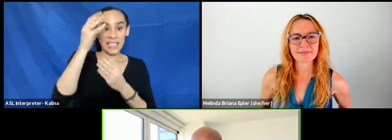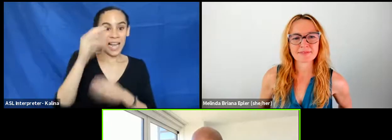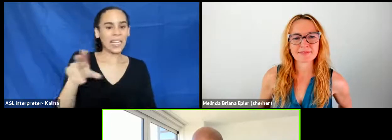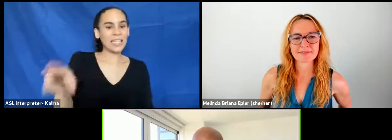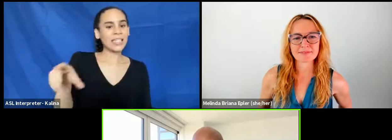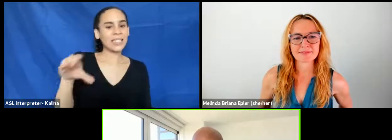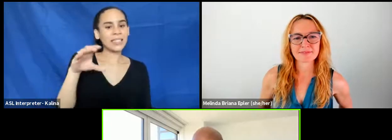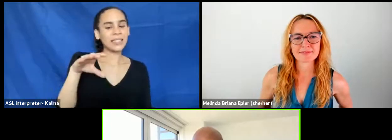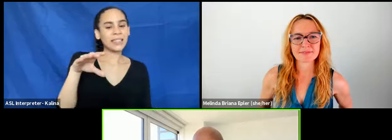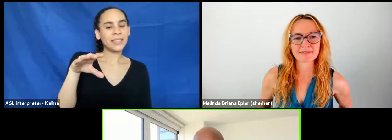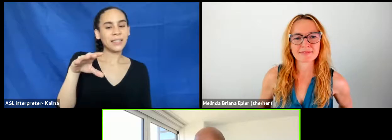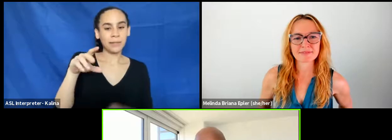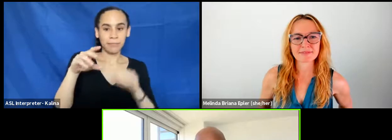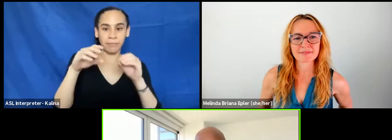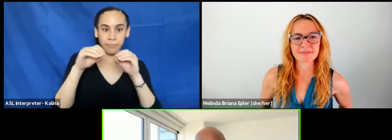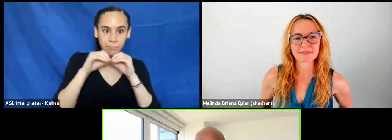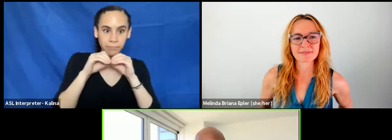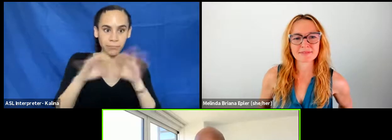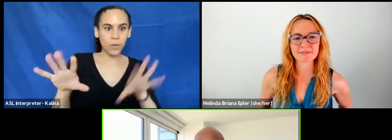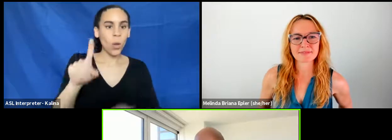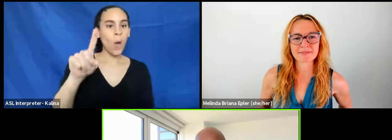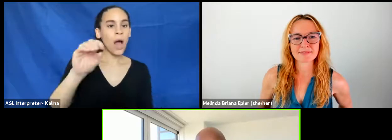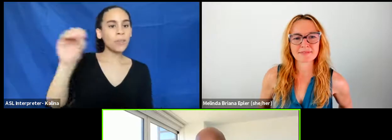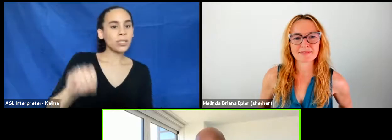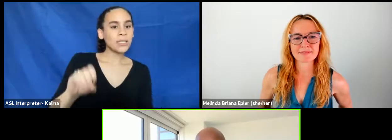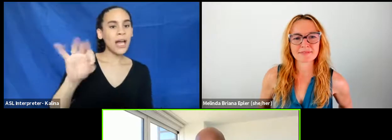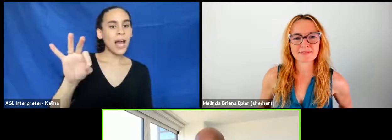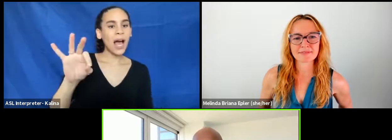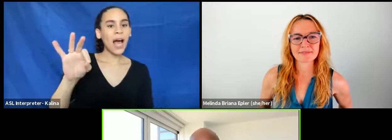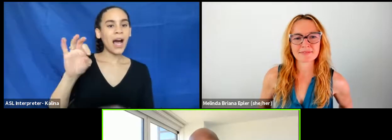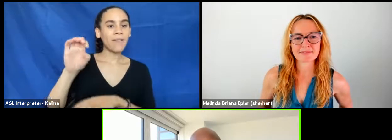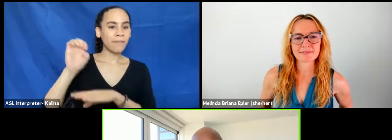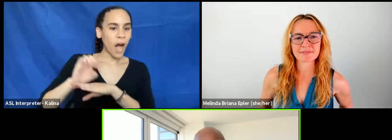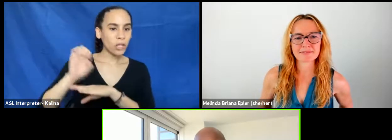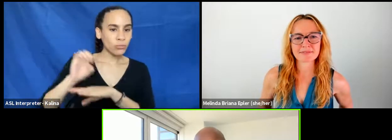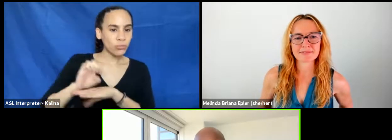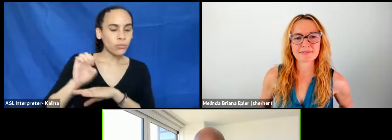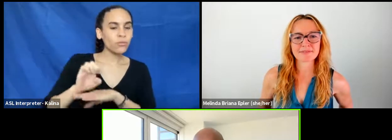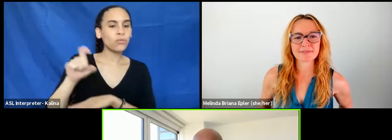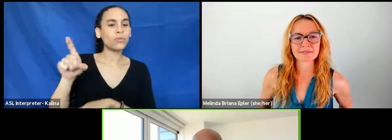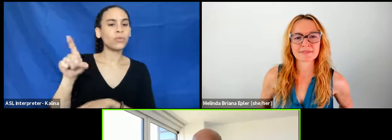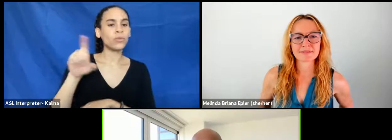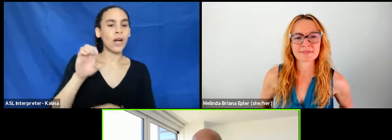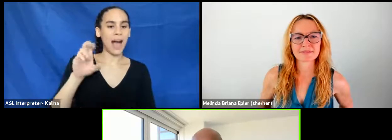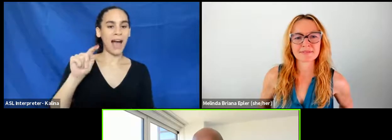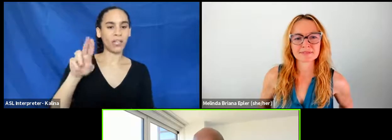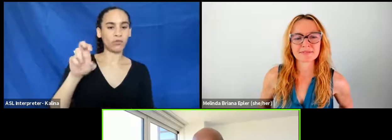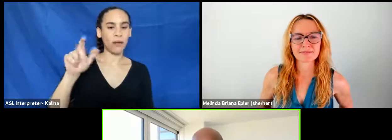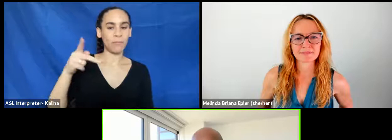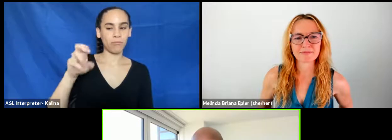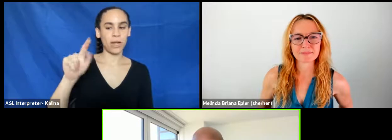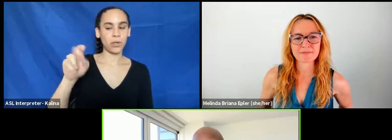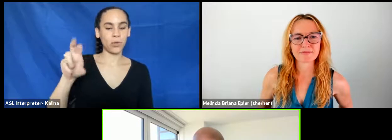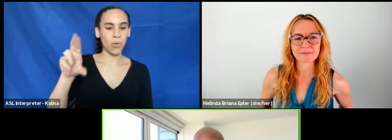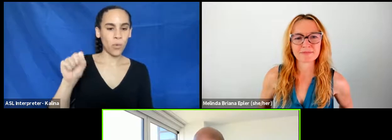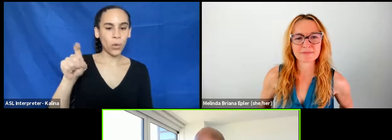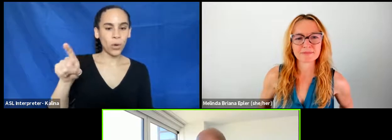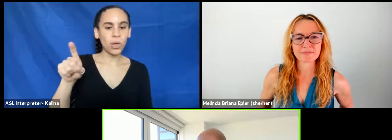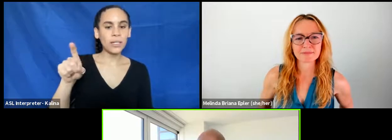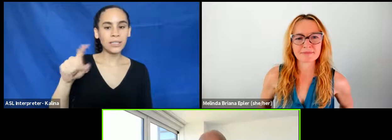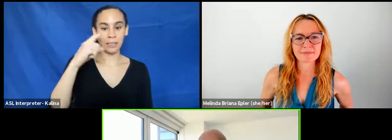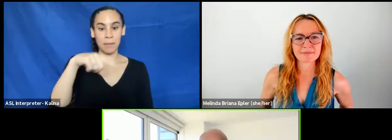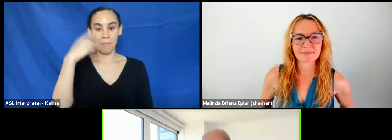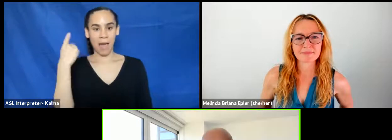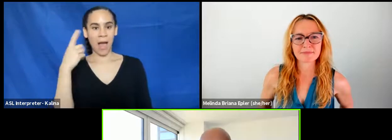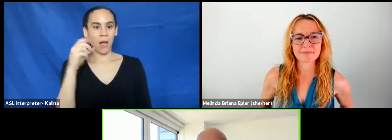1% of entrepreneurs who raise venture capital are Black and Latino. And that data was skewed because it's 2011. And here I